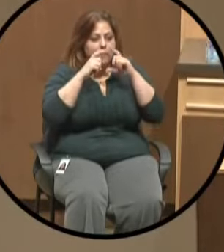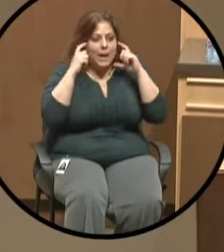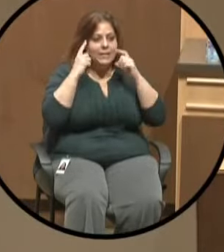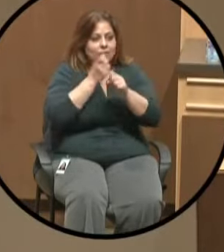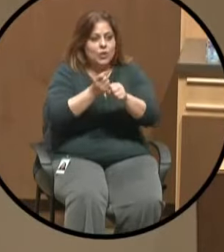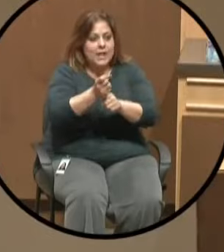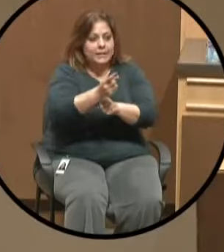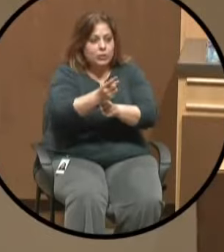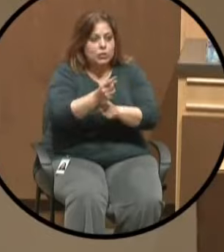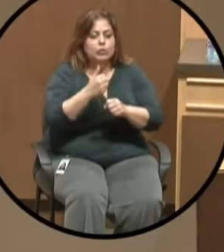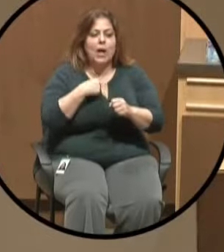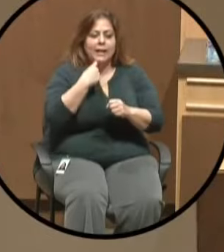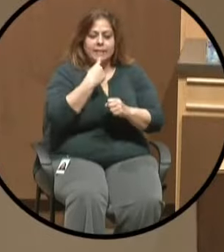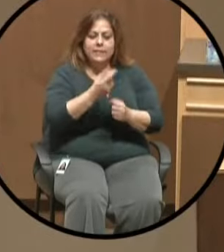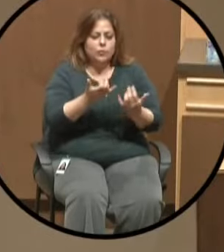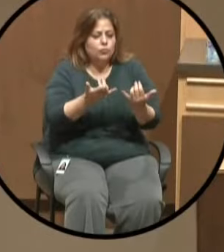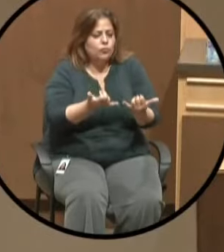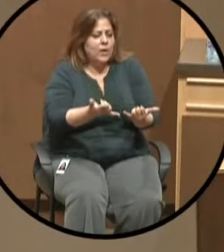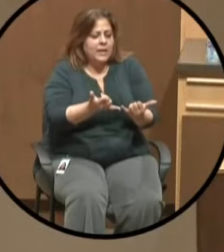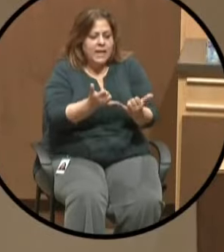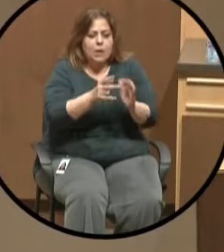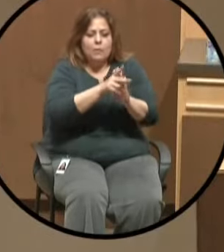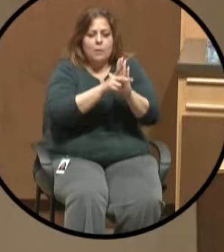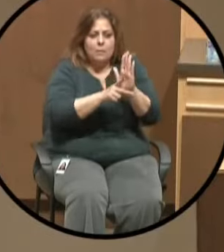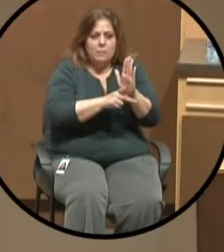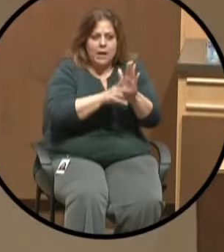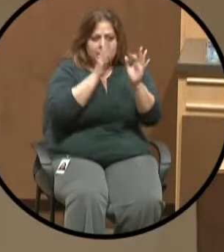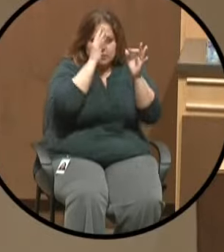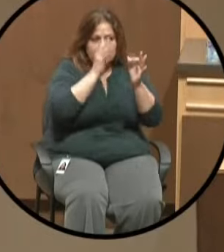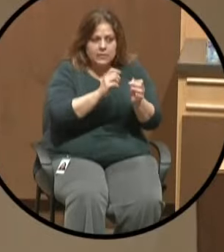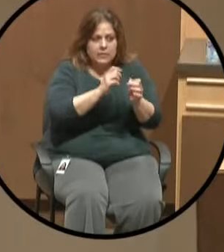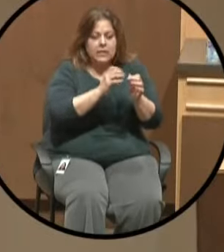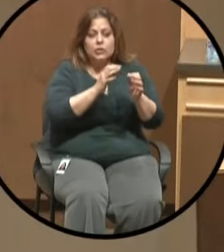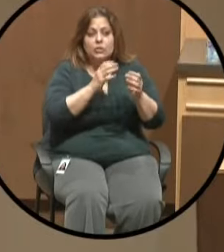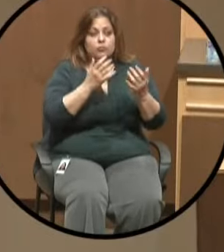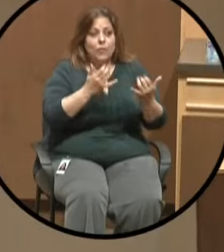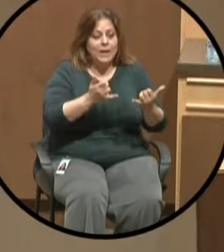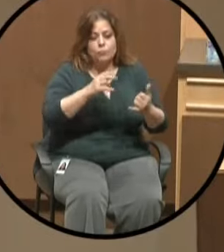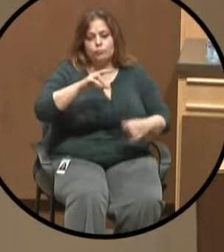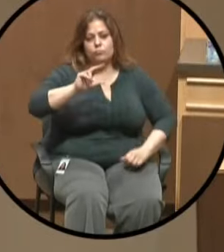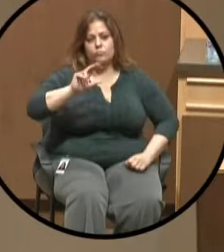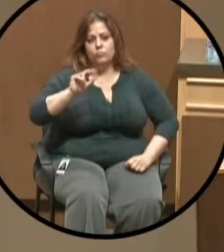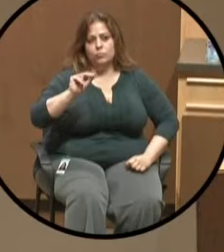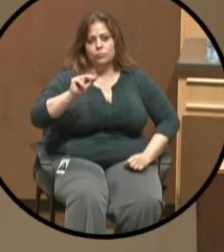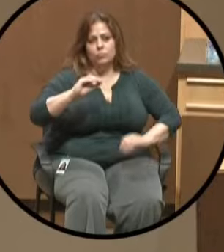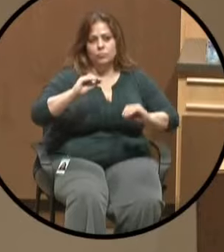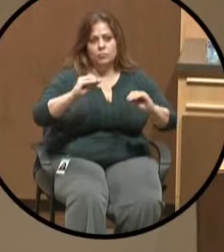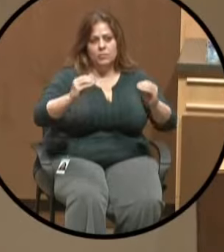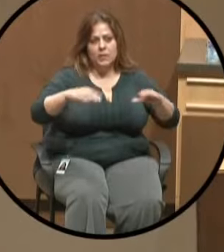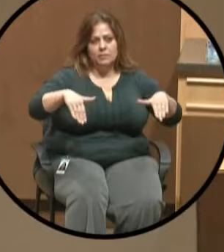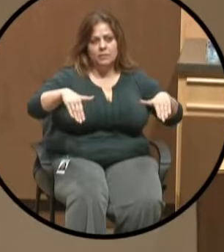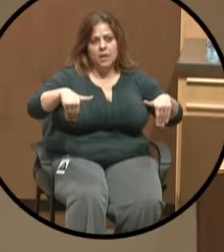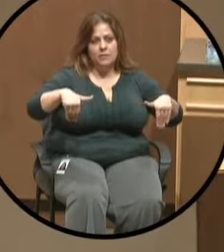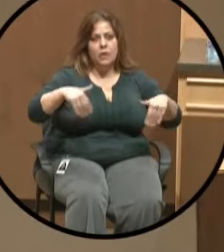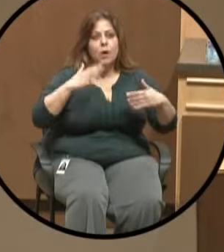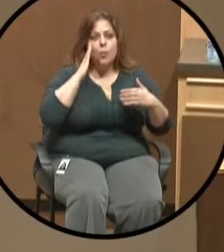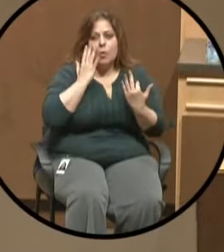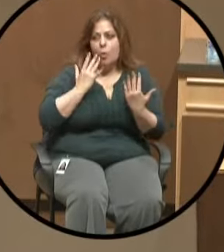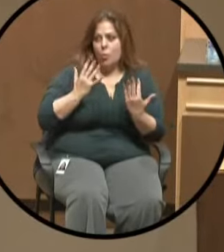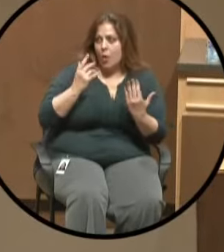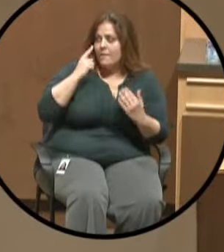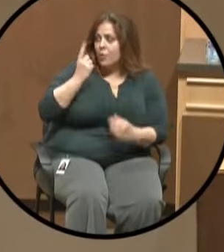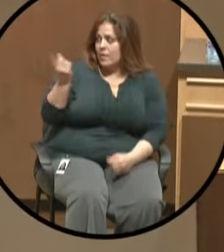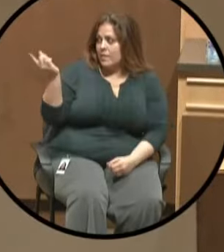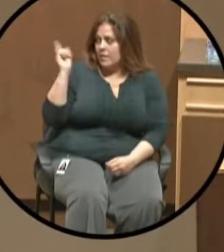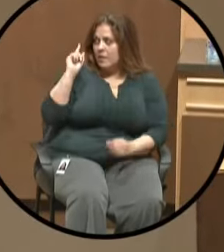has made no determination or change in policy at this point. Certainly they will rely on the tremendous expertise of this panel, of